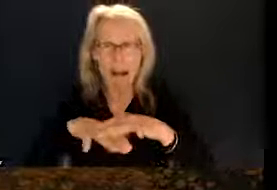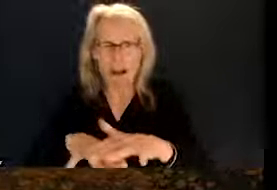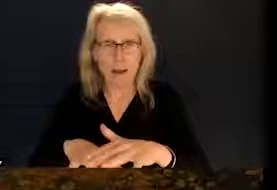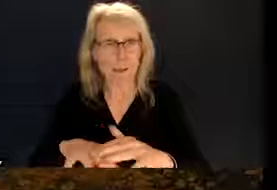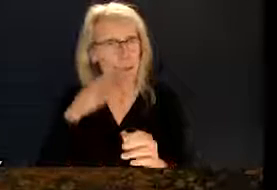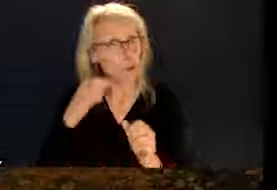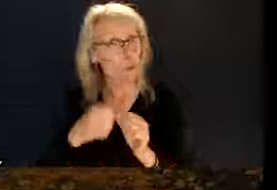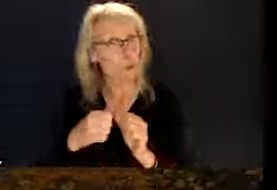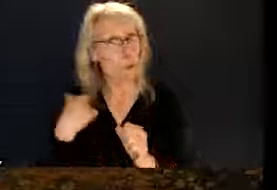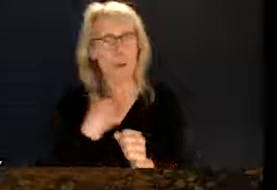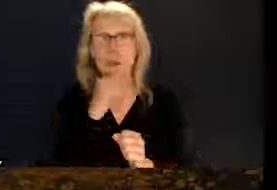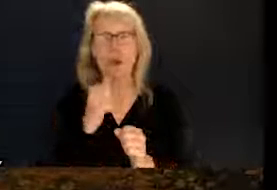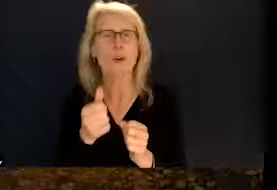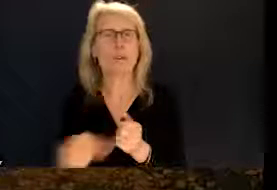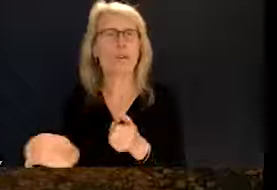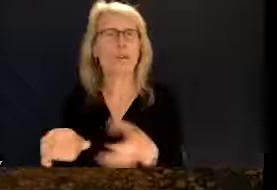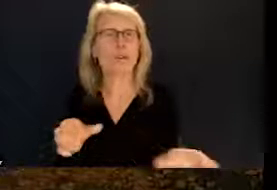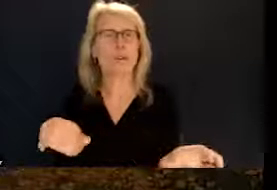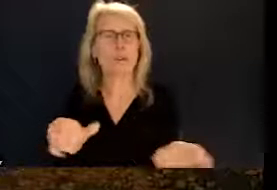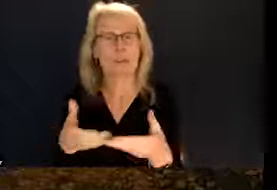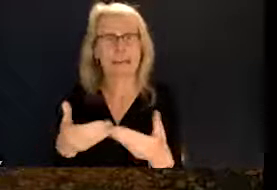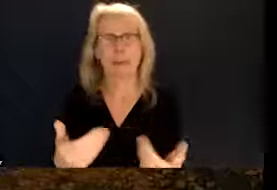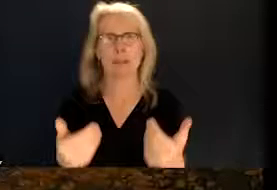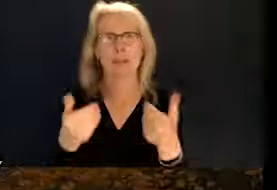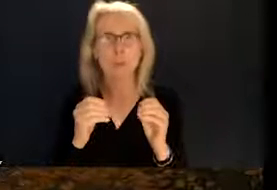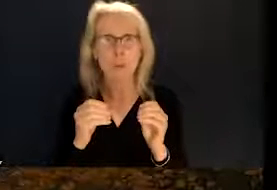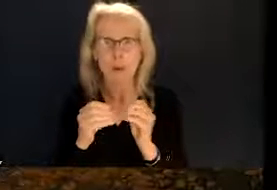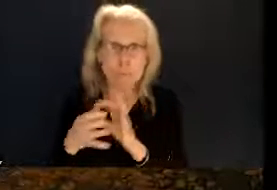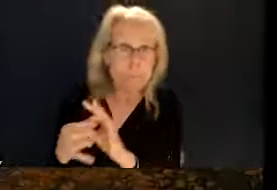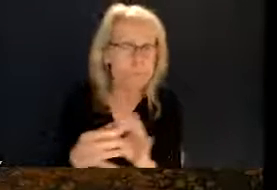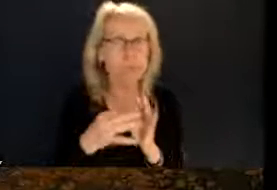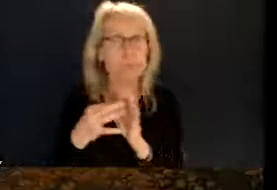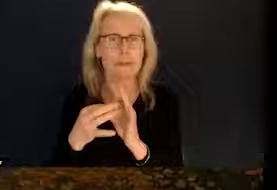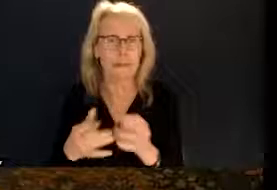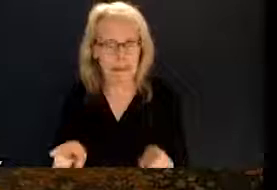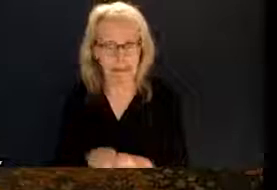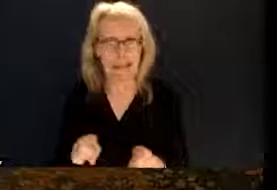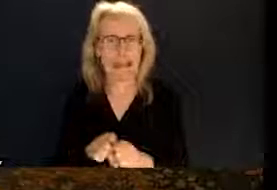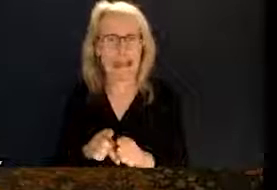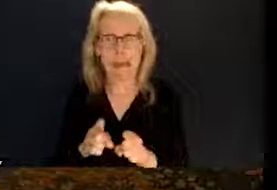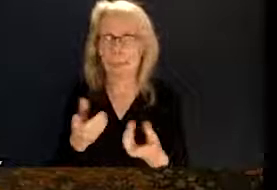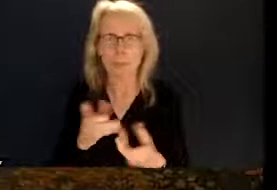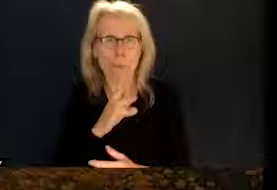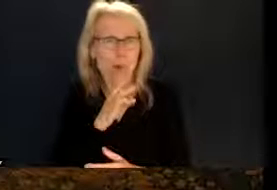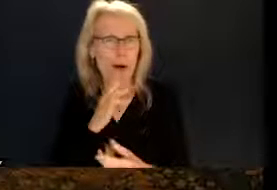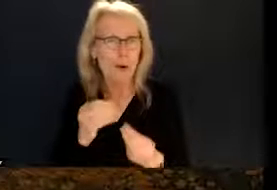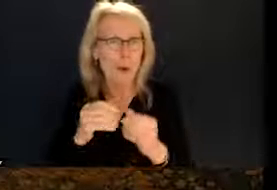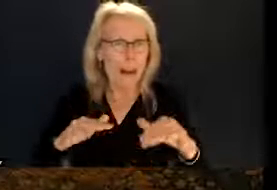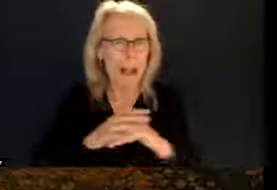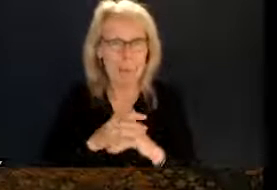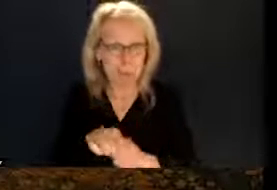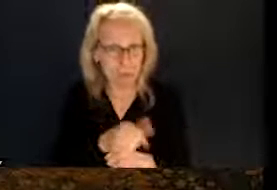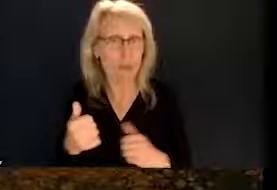reminder, we're part of this planet. So we also subsist on the same resources that many of these